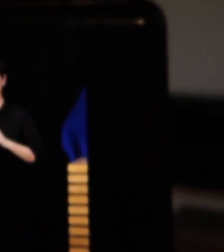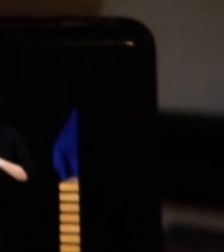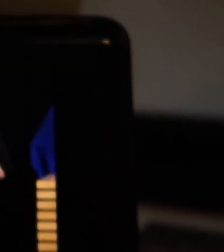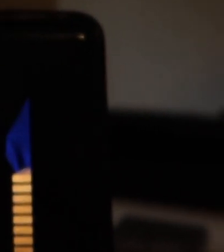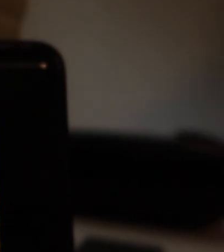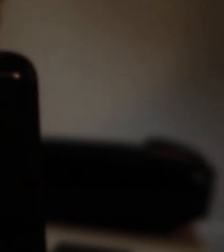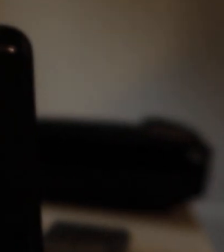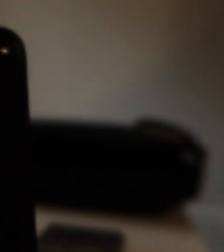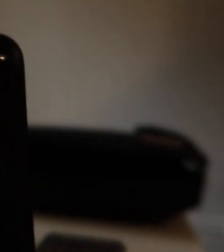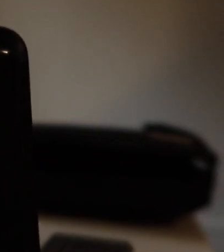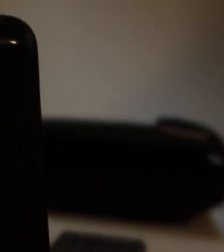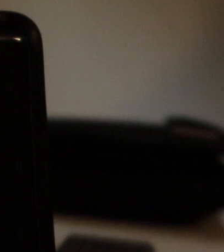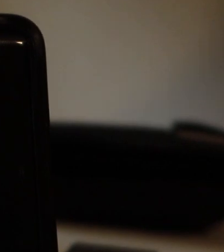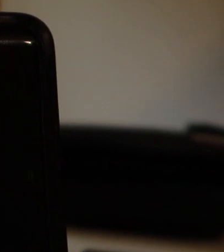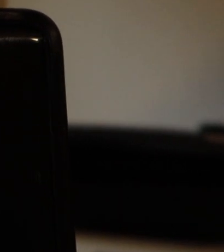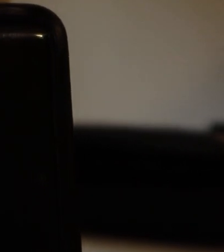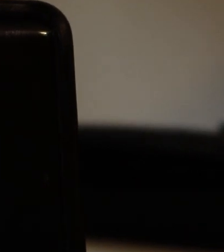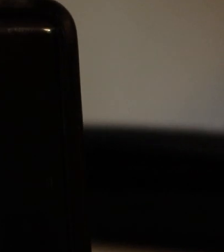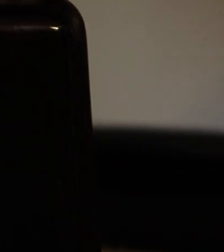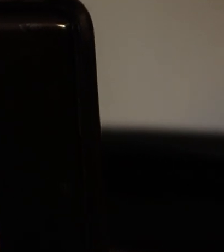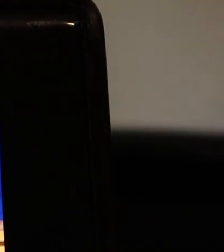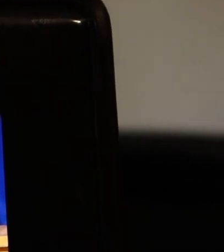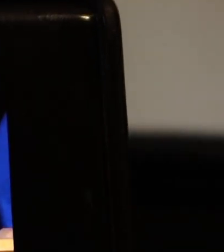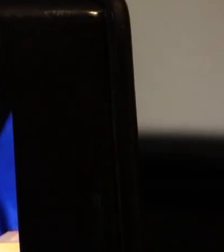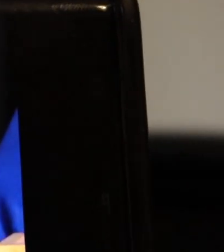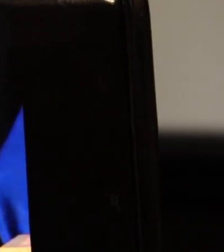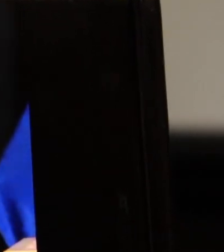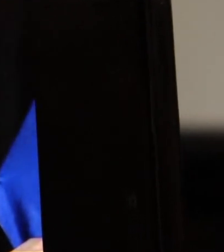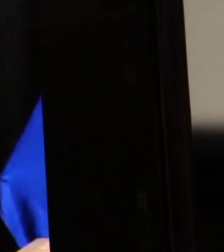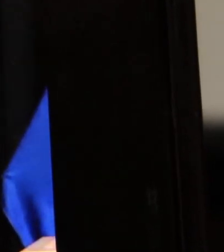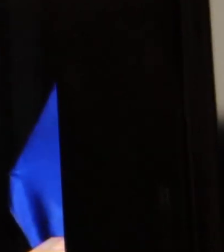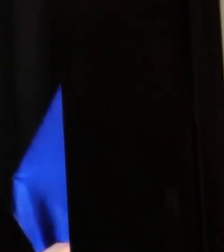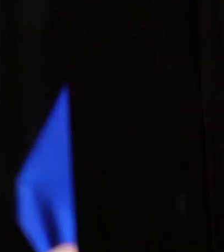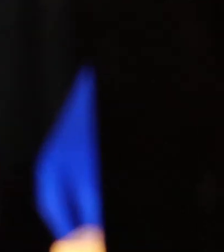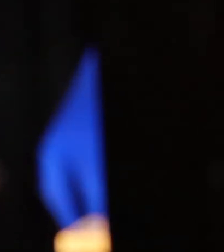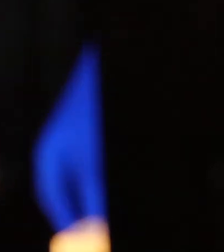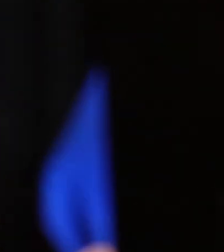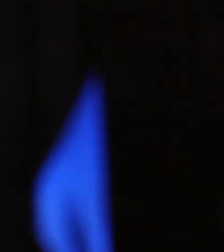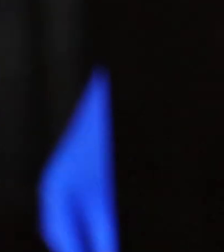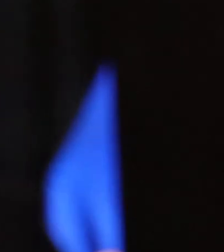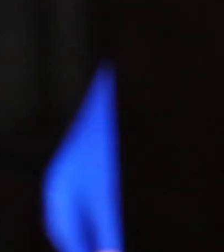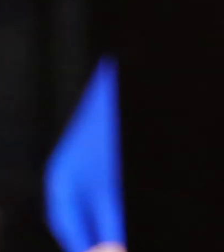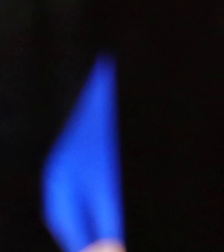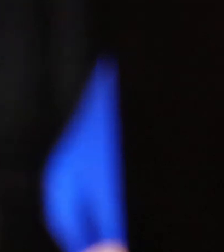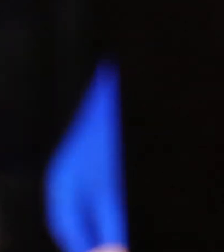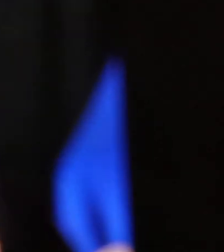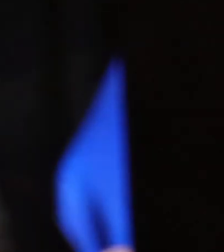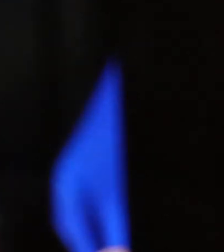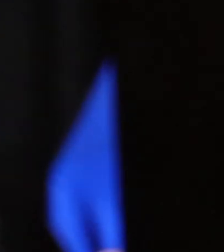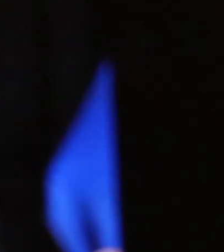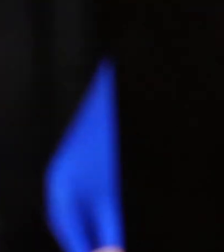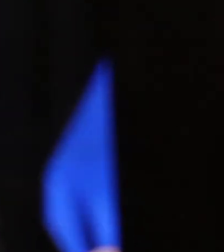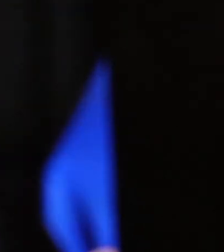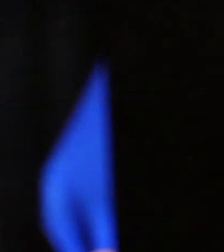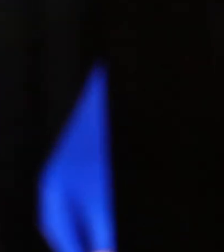any risk of spread. That means staying in your bubble other than for essential personal movement. People should work